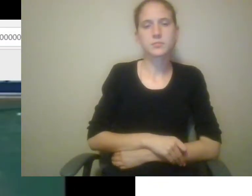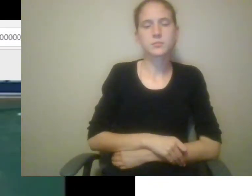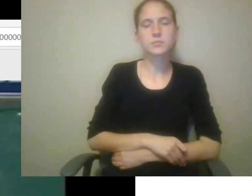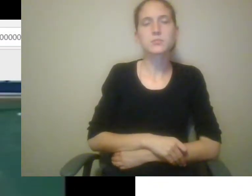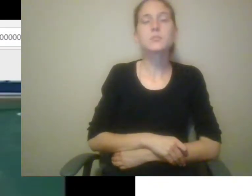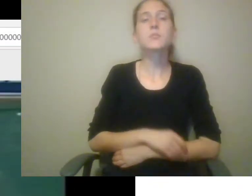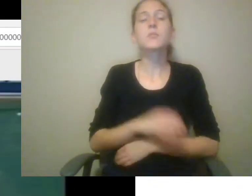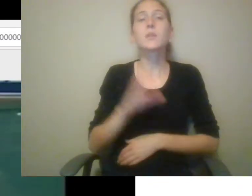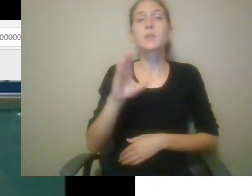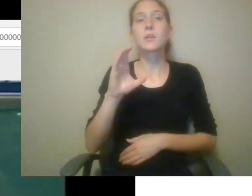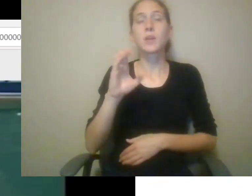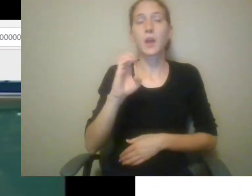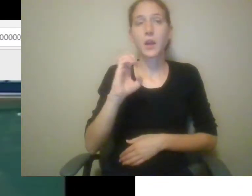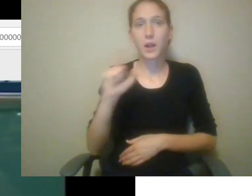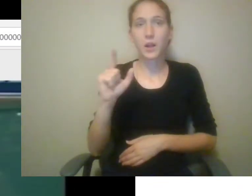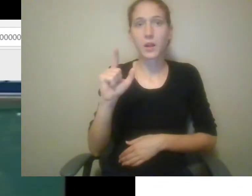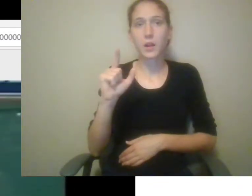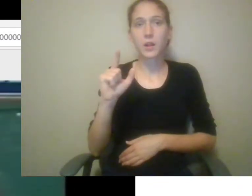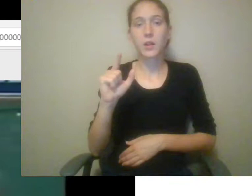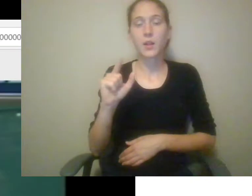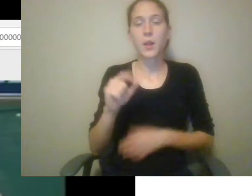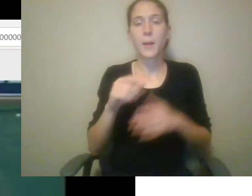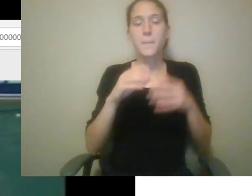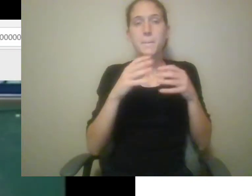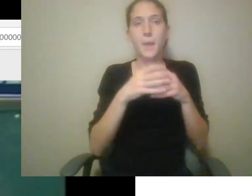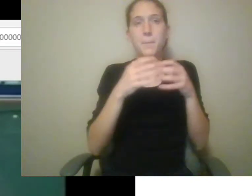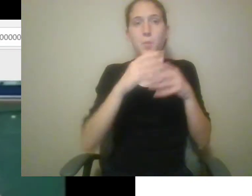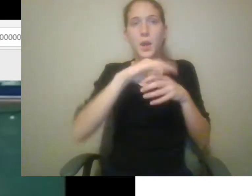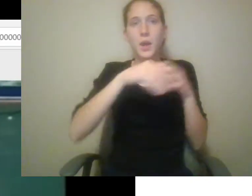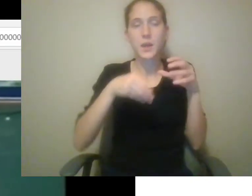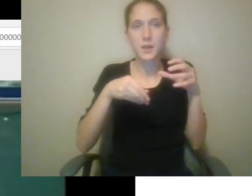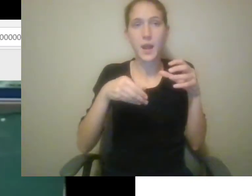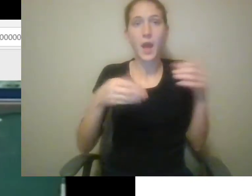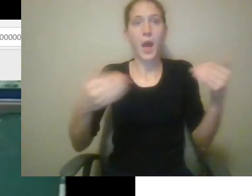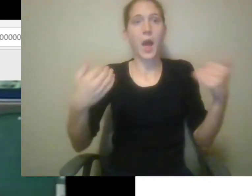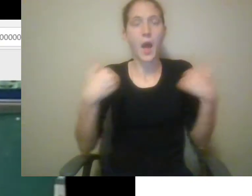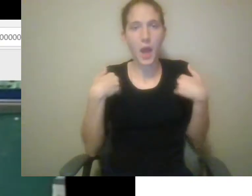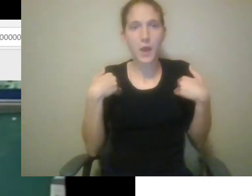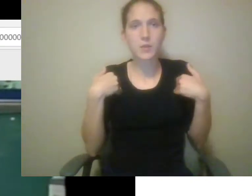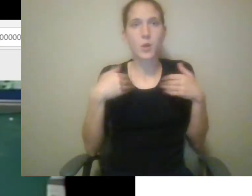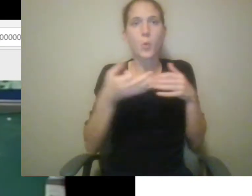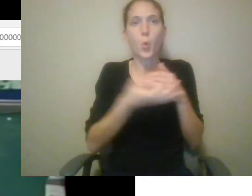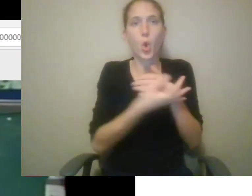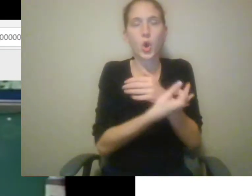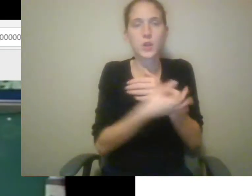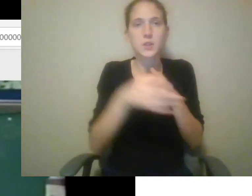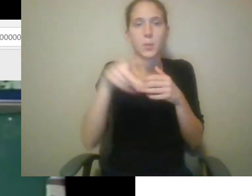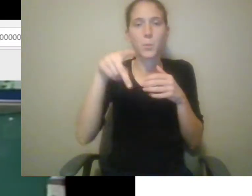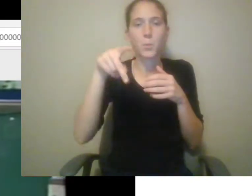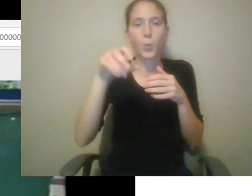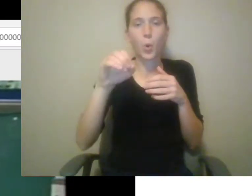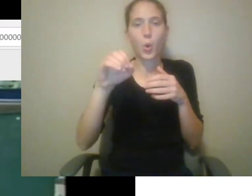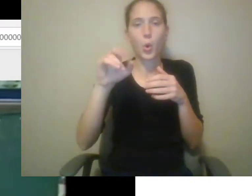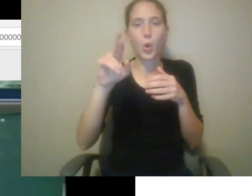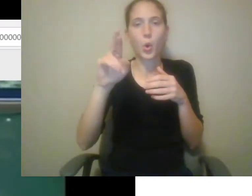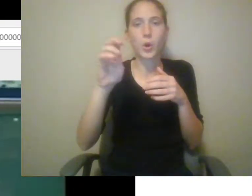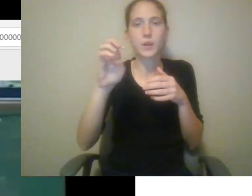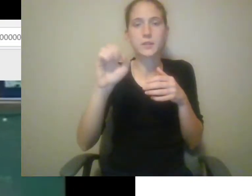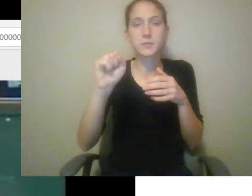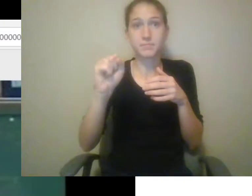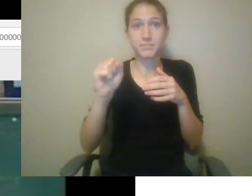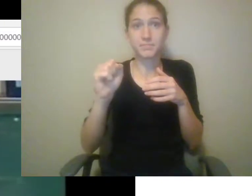It has pores. All right, you can just put holes. All right, it has